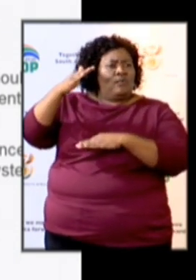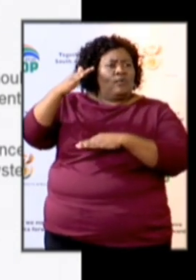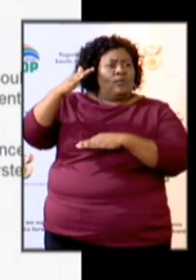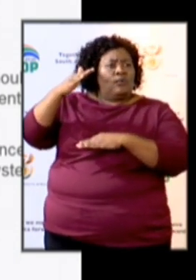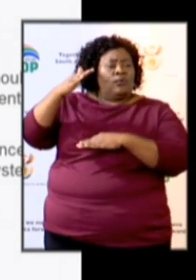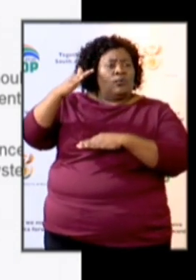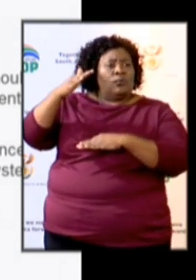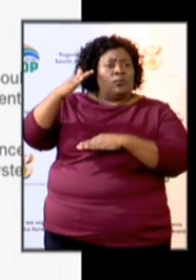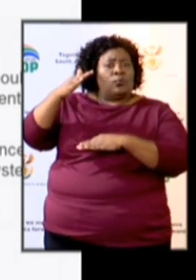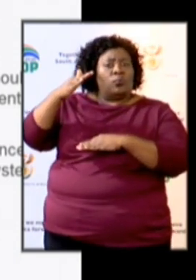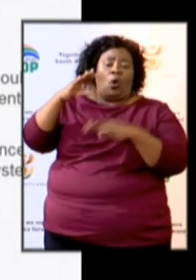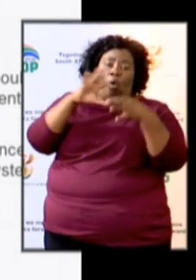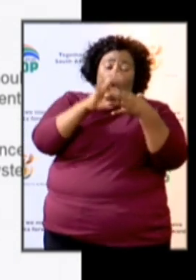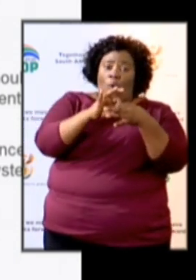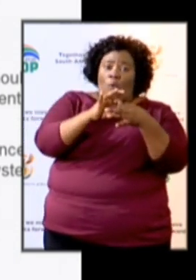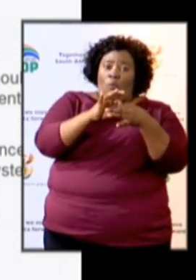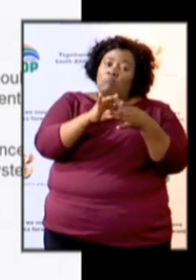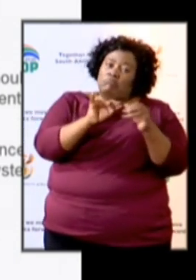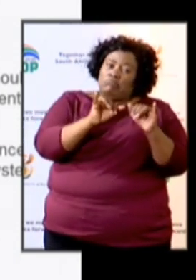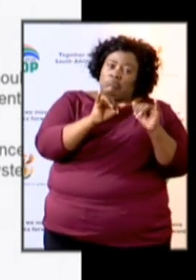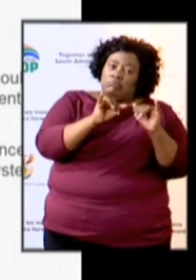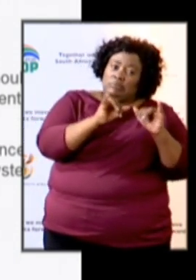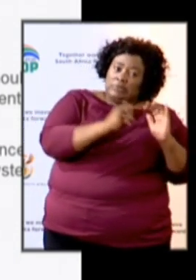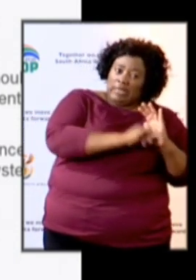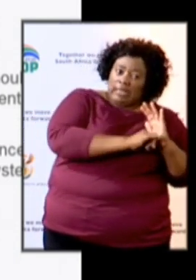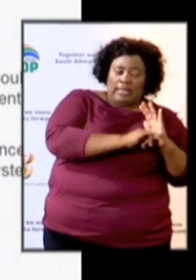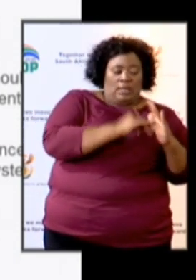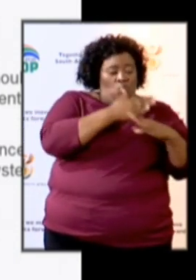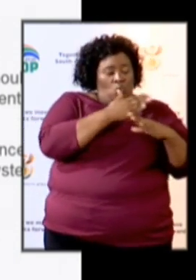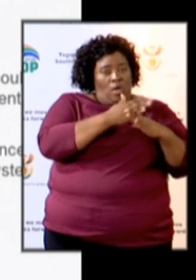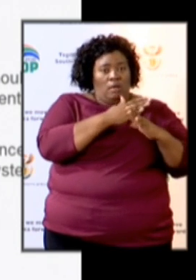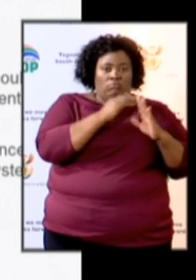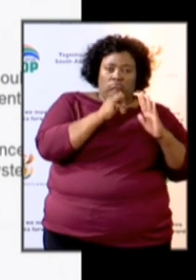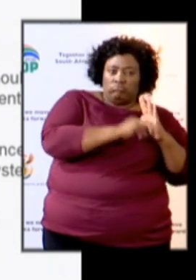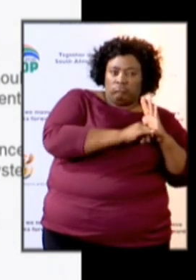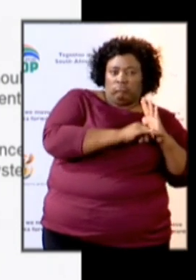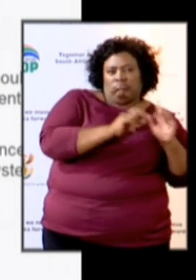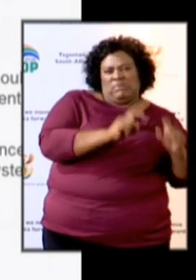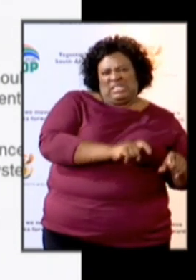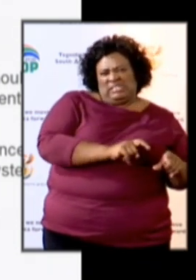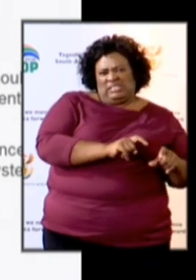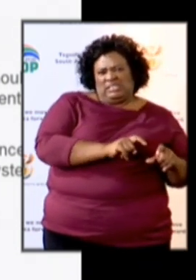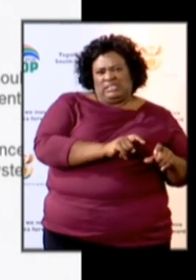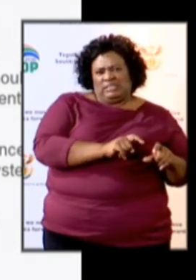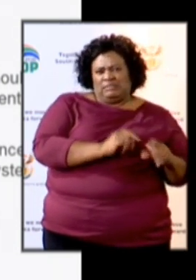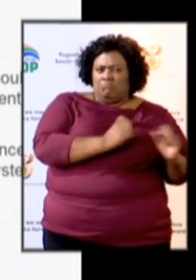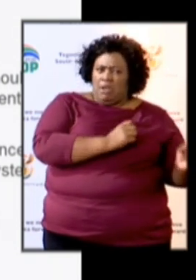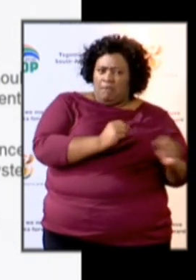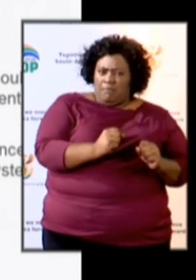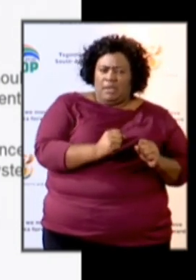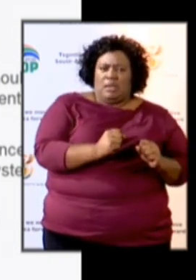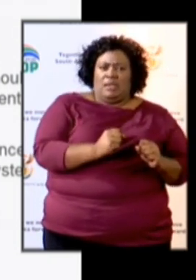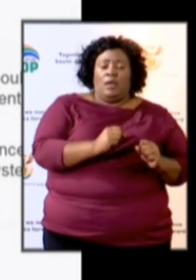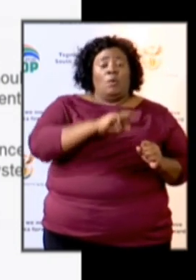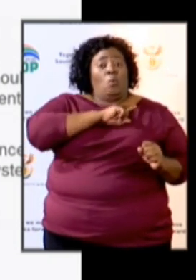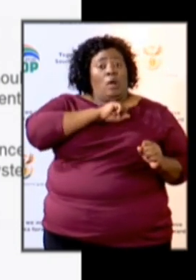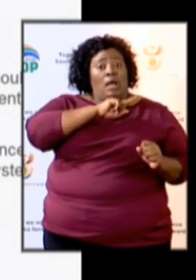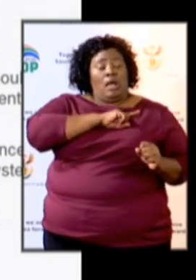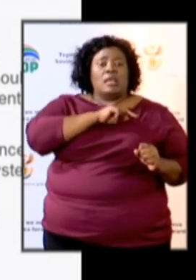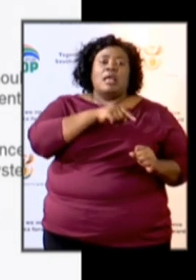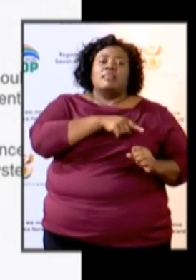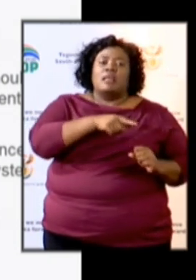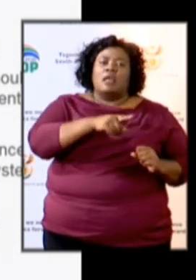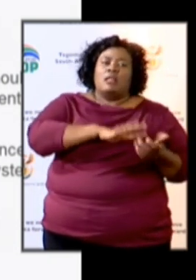must work at home as much as possible and must remain at home. Why? Because they are the